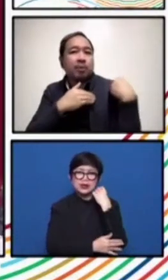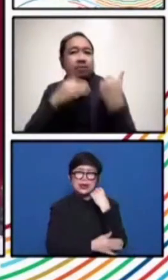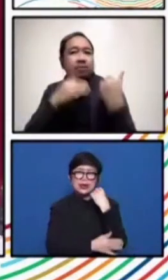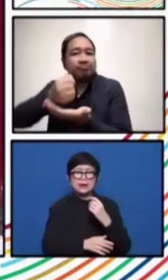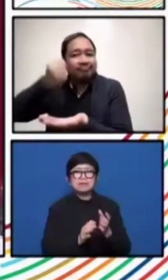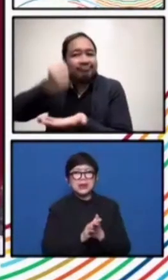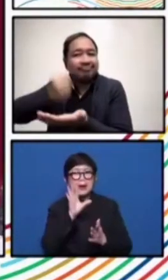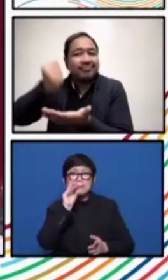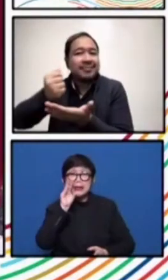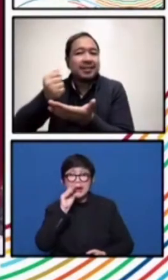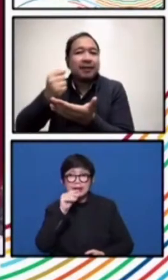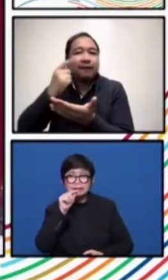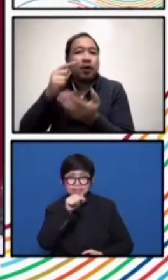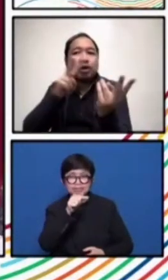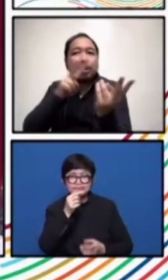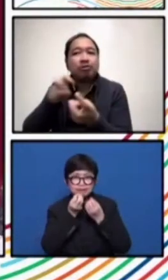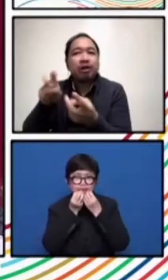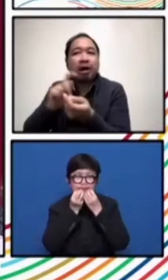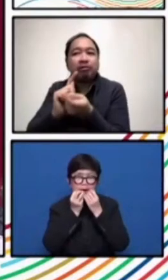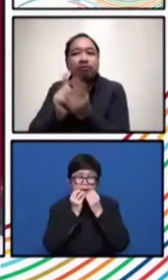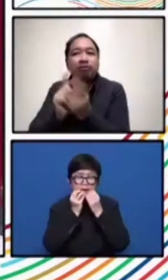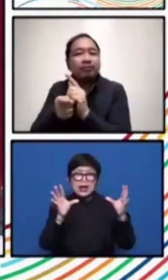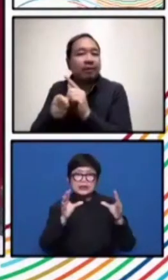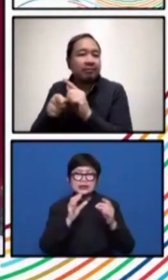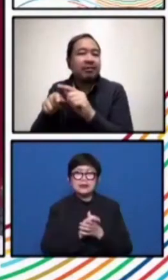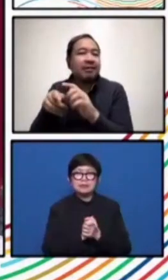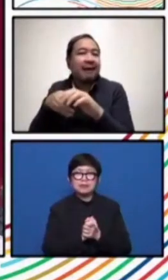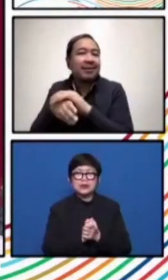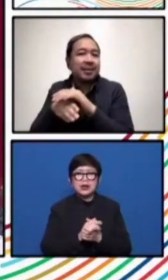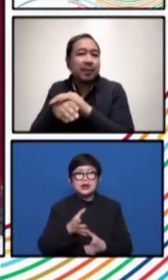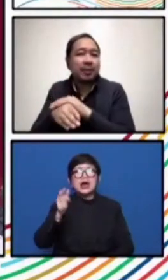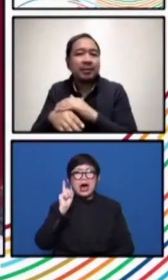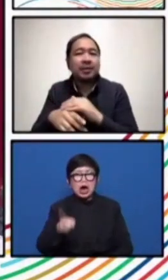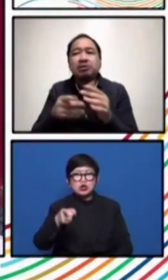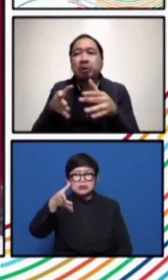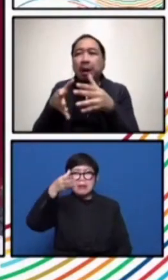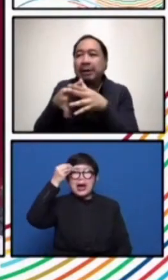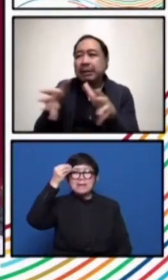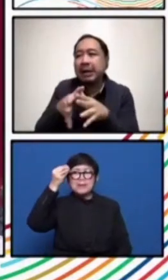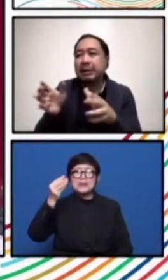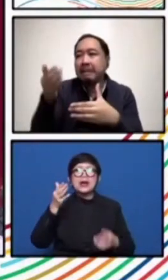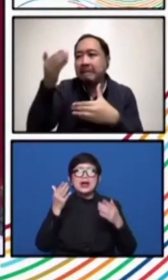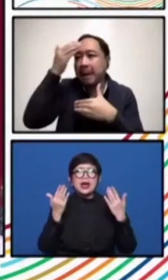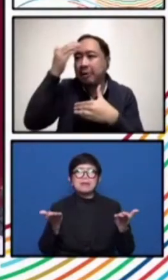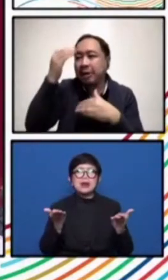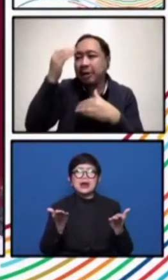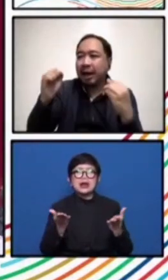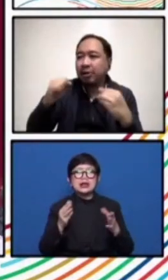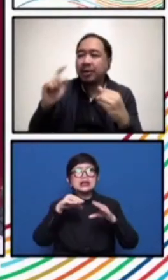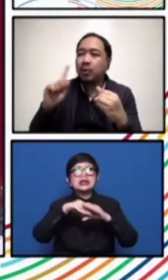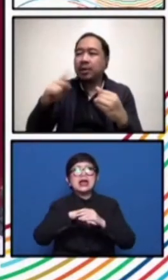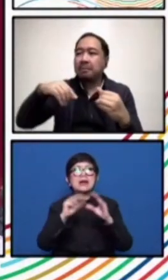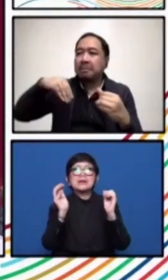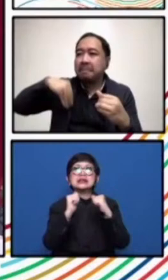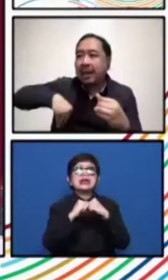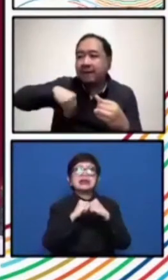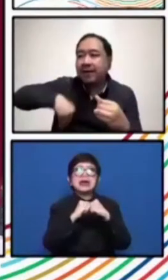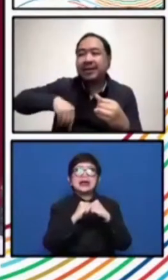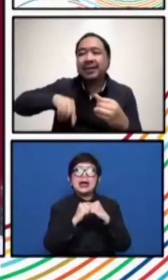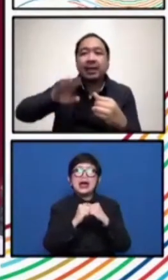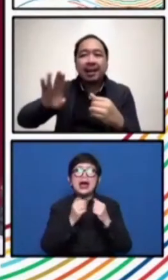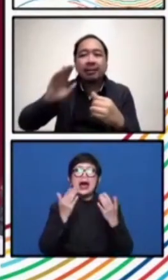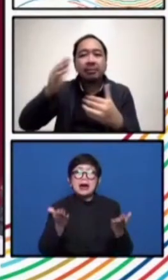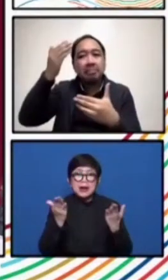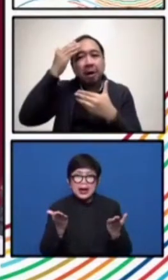understand what it means uh by Marcus riti what are the benefits that will be derived from Marcus riti